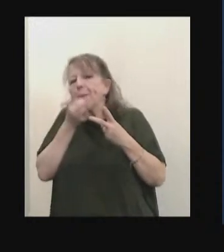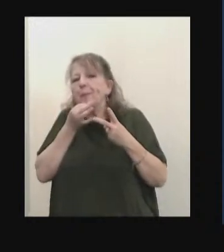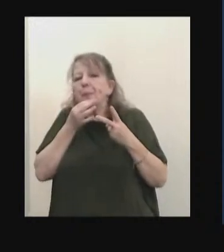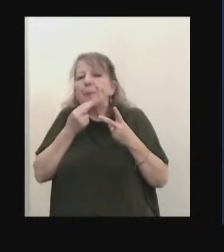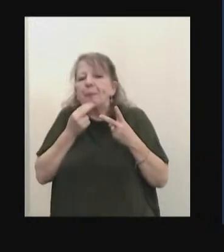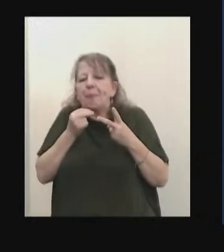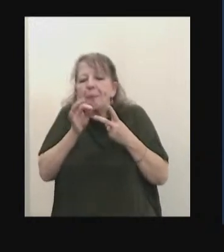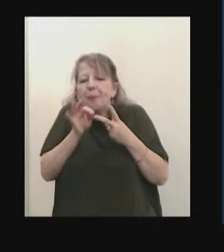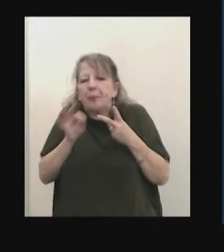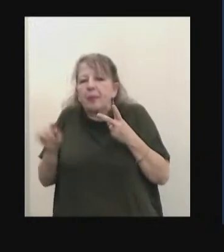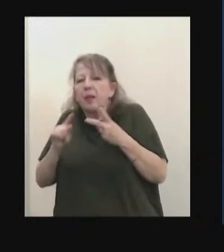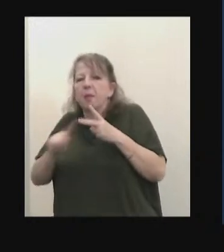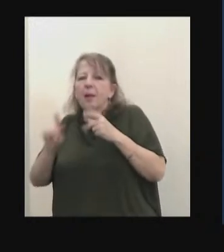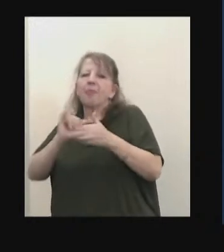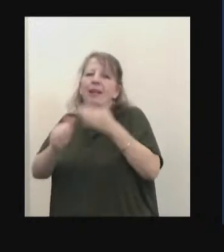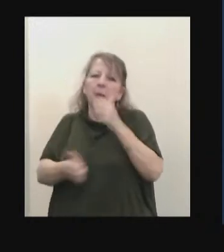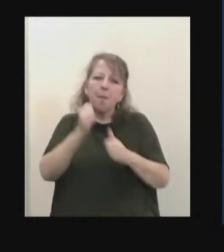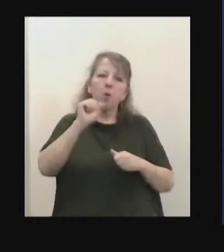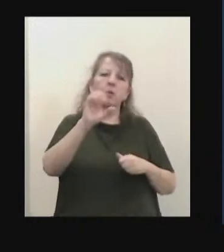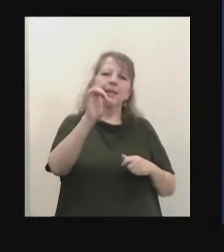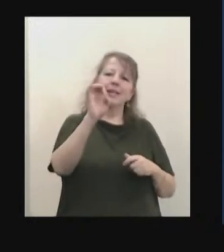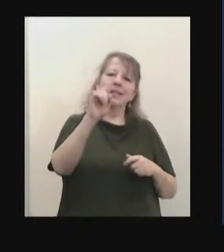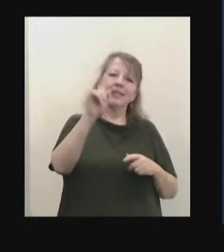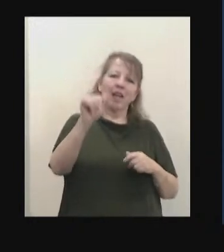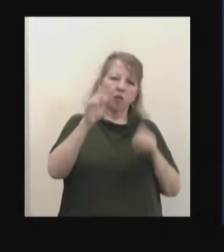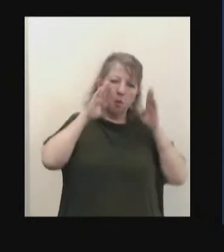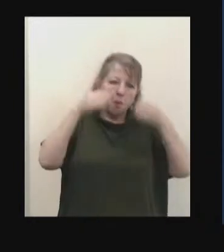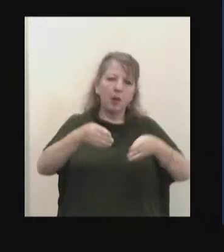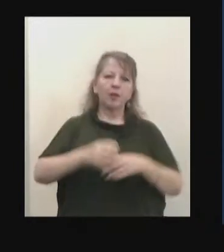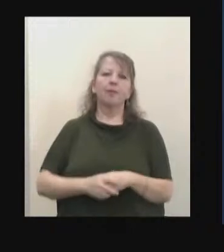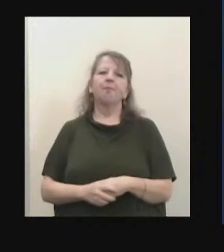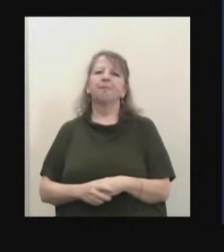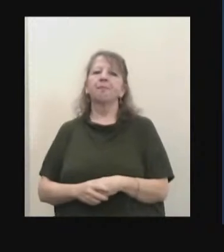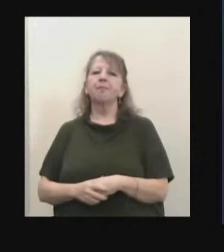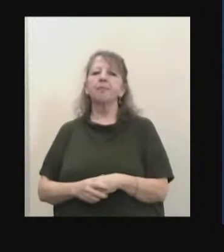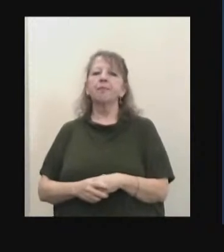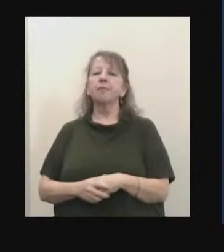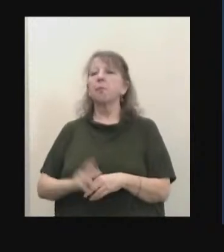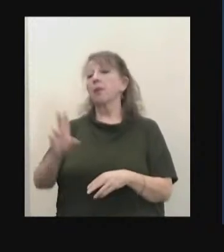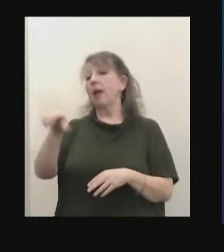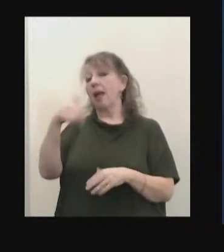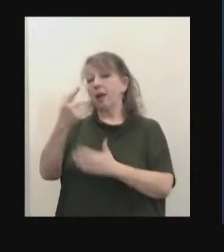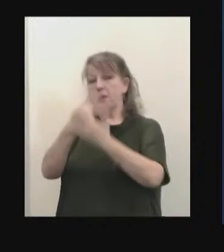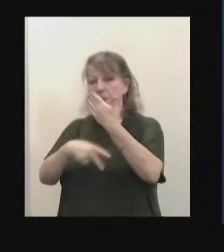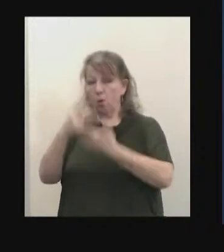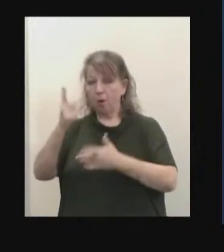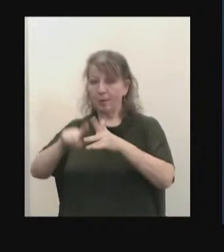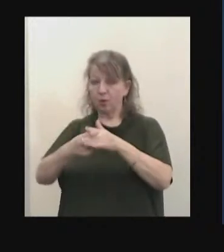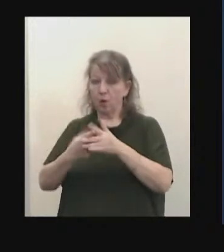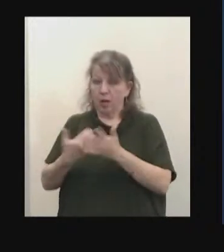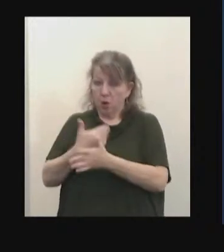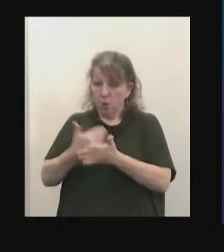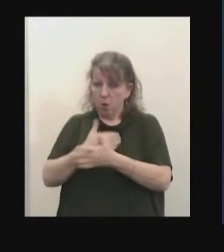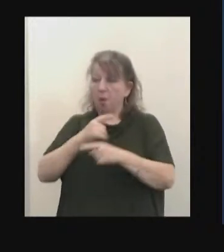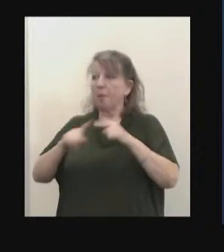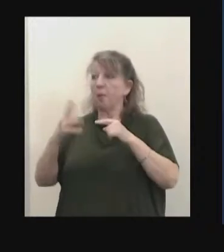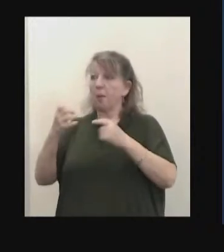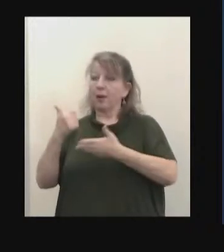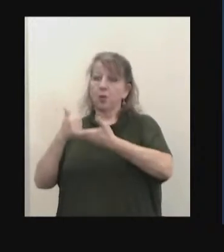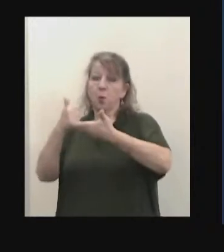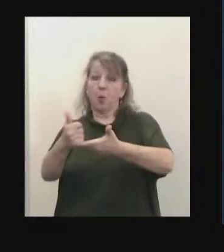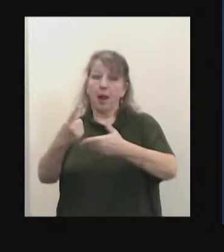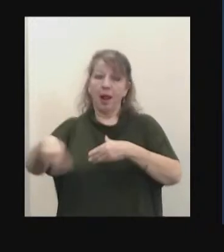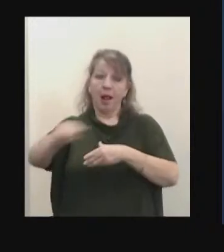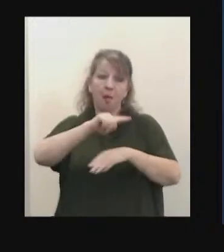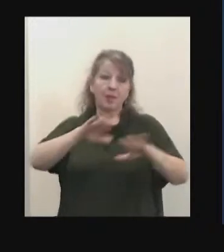right now. So another program that we're starting that is new, but we want to help children stay